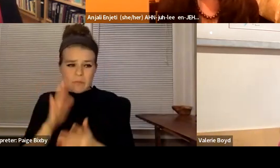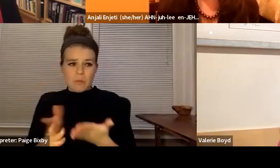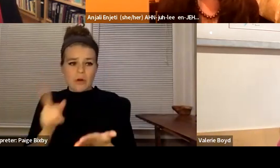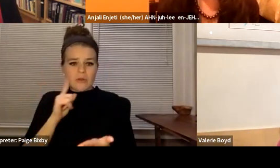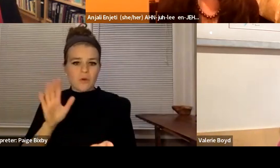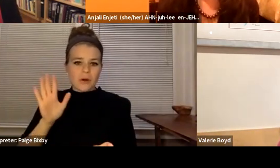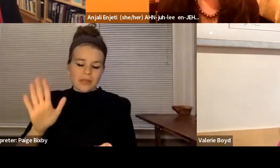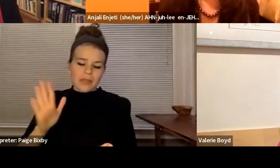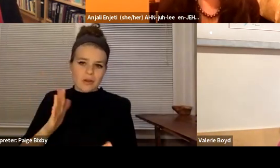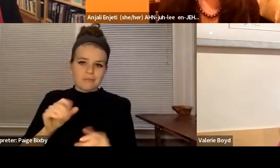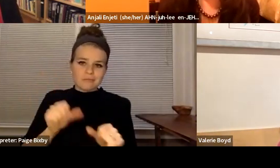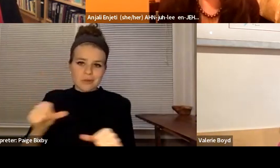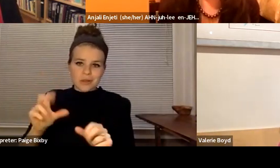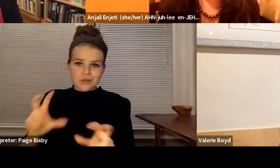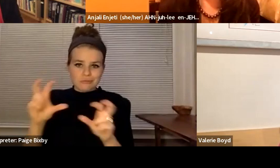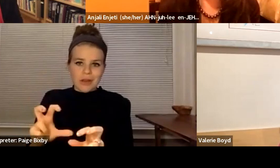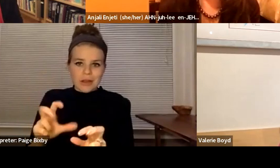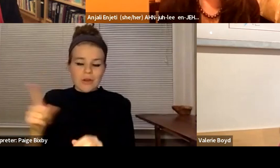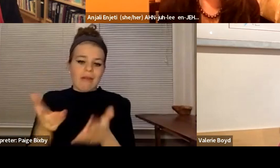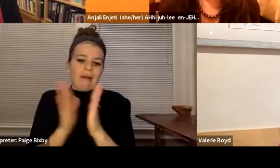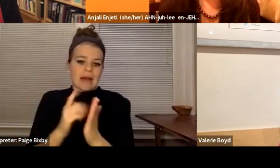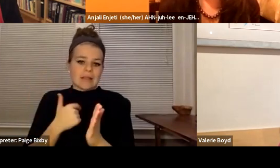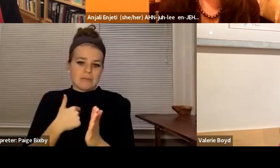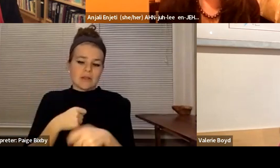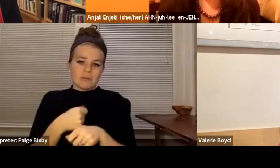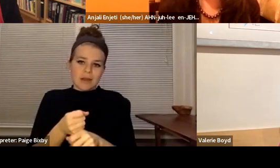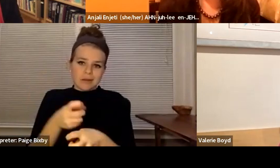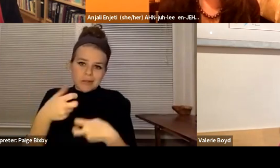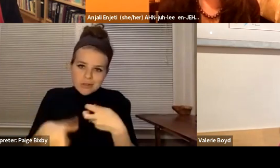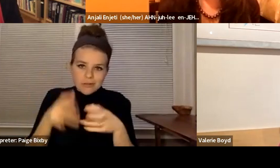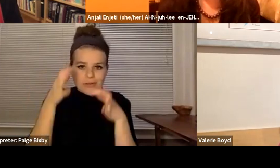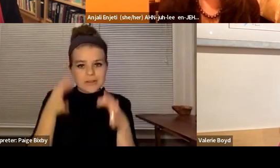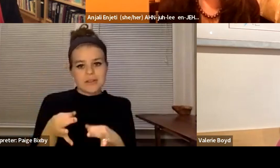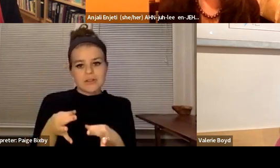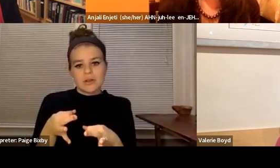could invest. So they asked me to make the difficult decision of